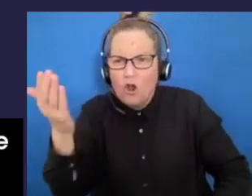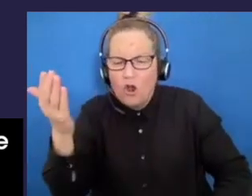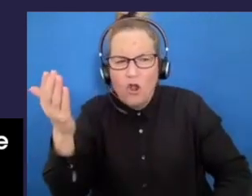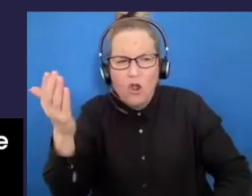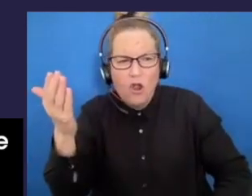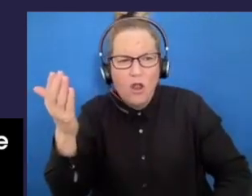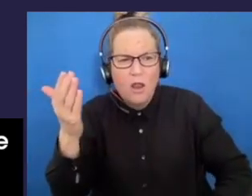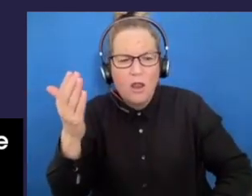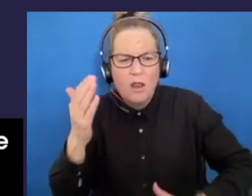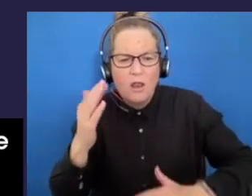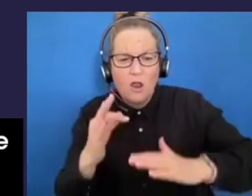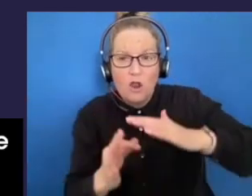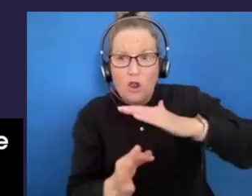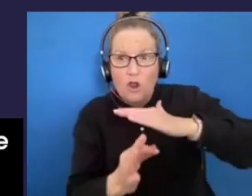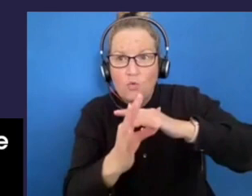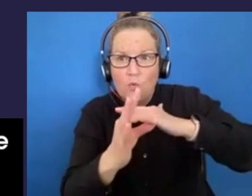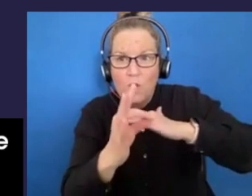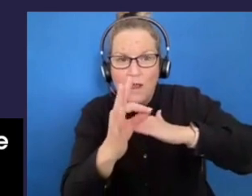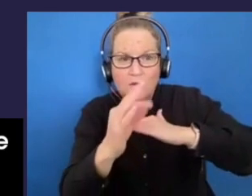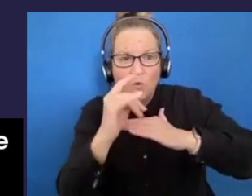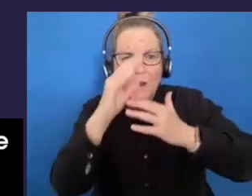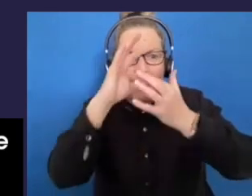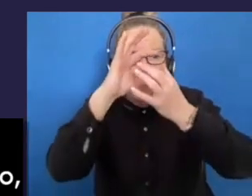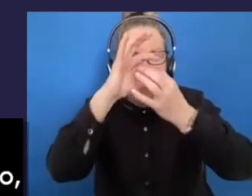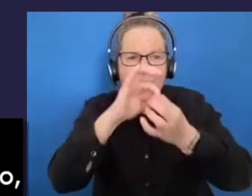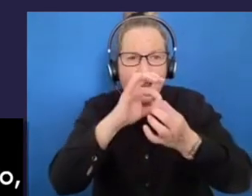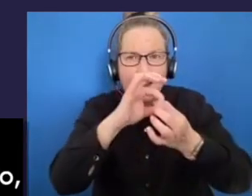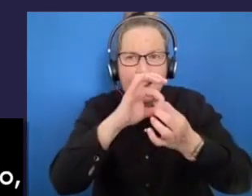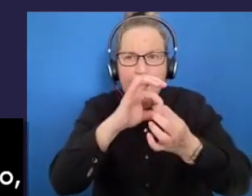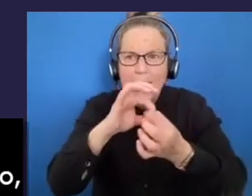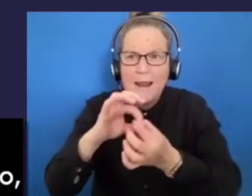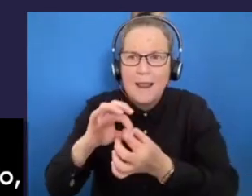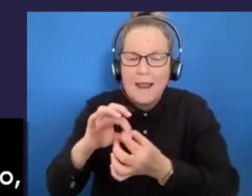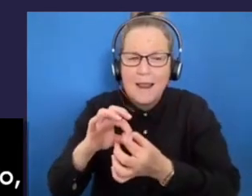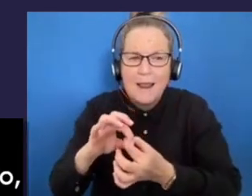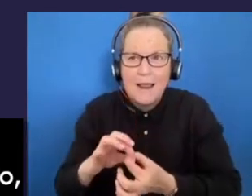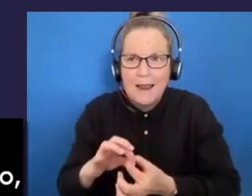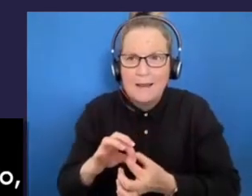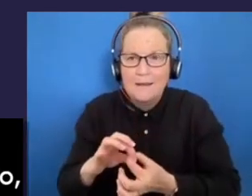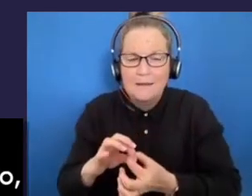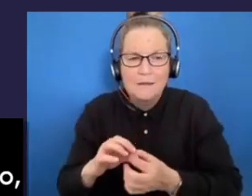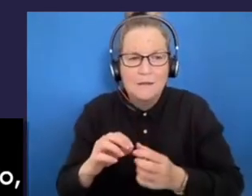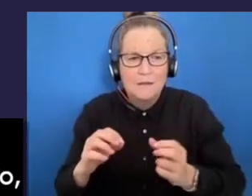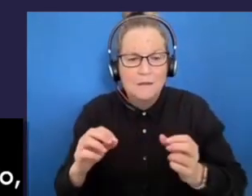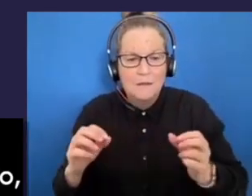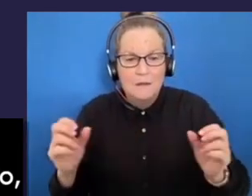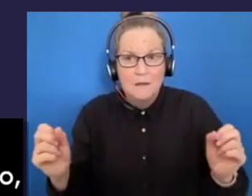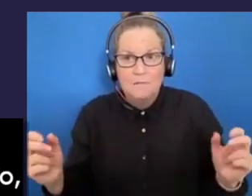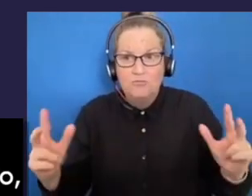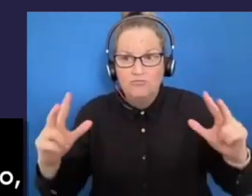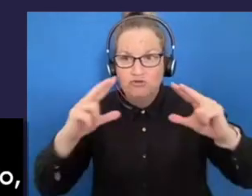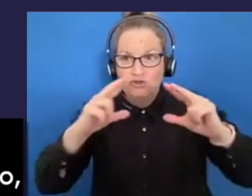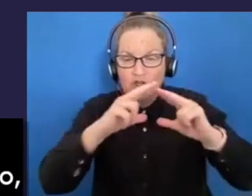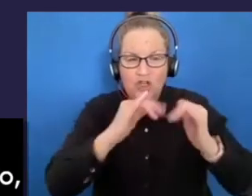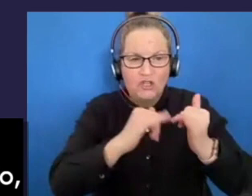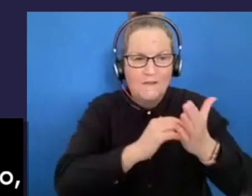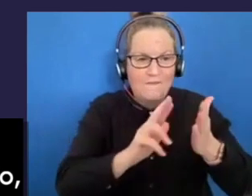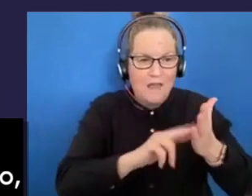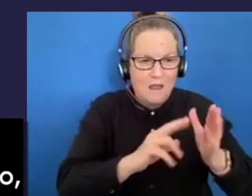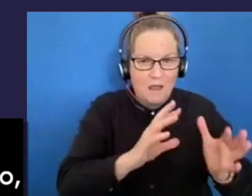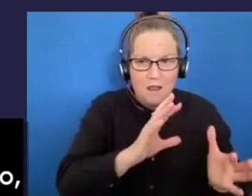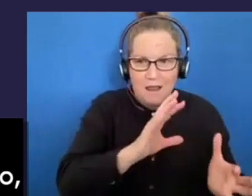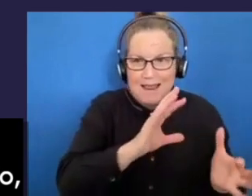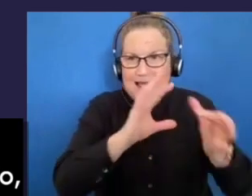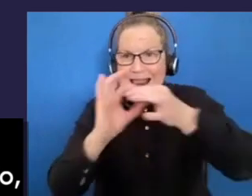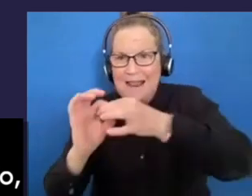those interconnecting all three planes. And then this bridge that connects Savannah and our next